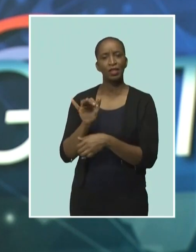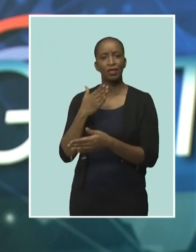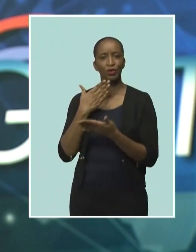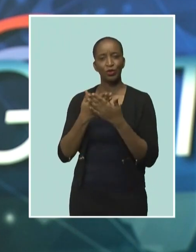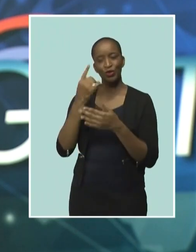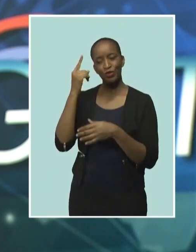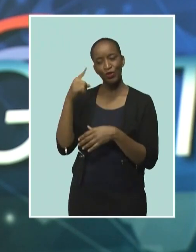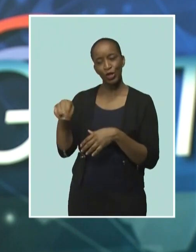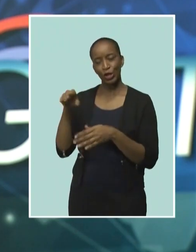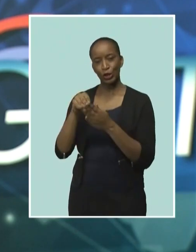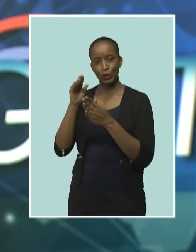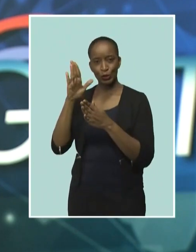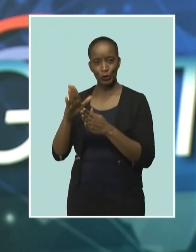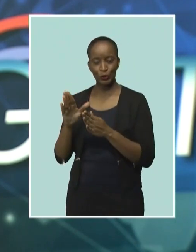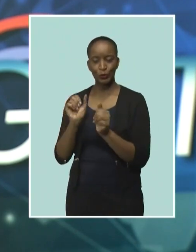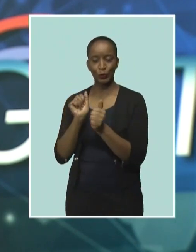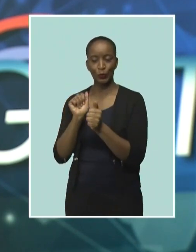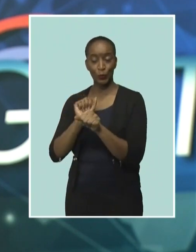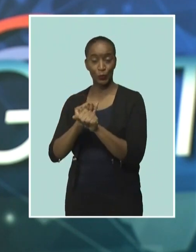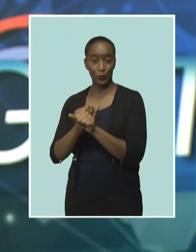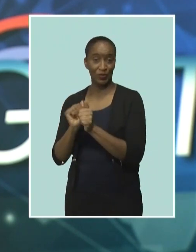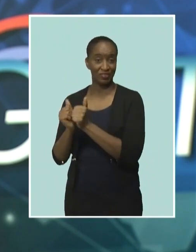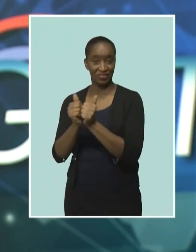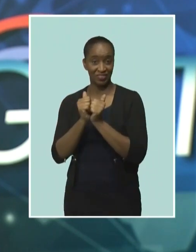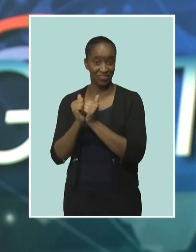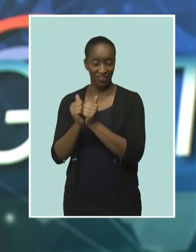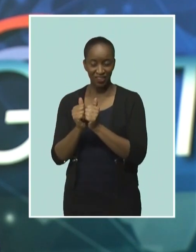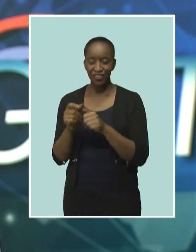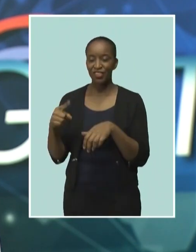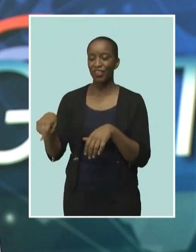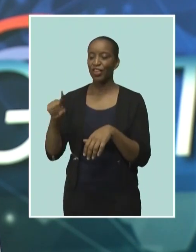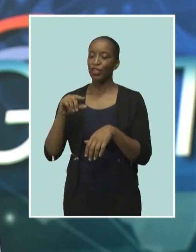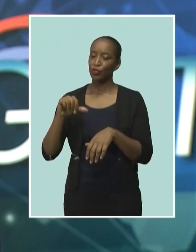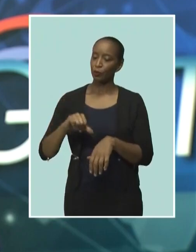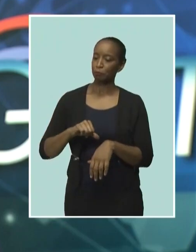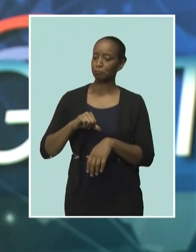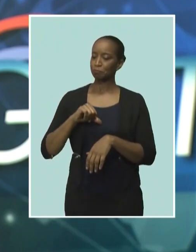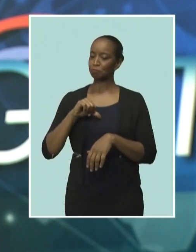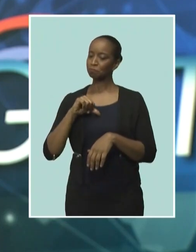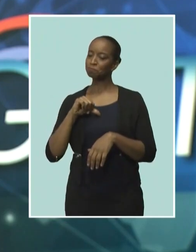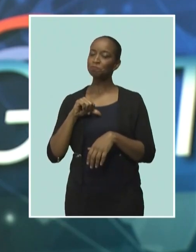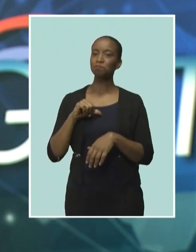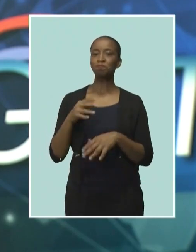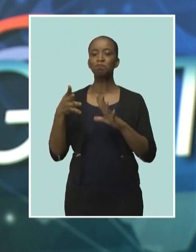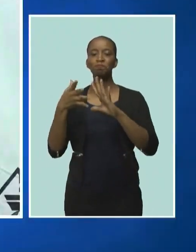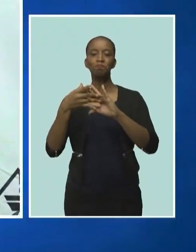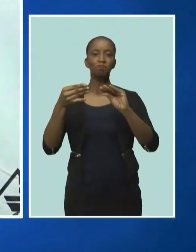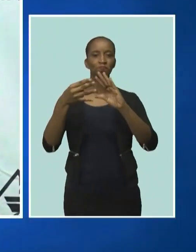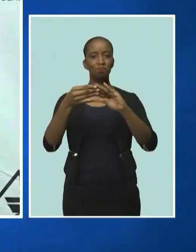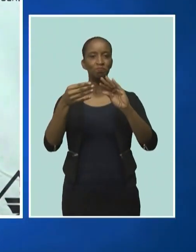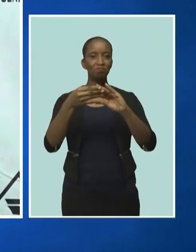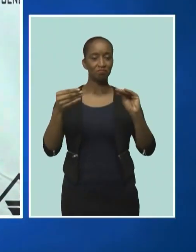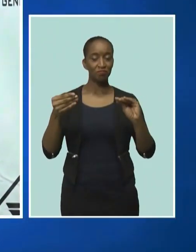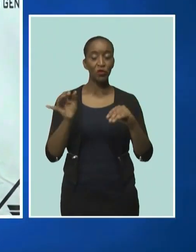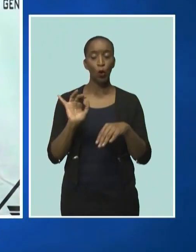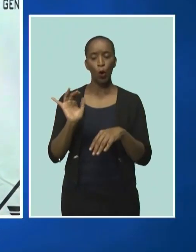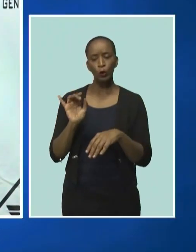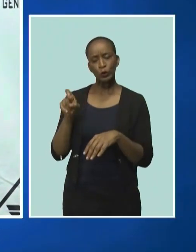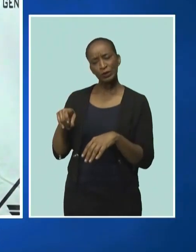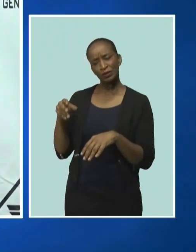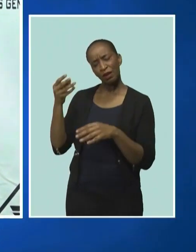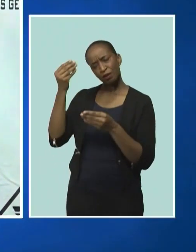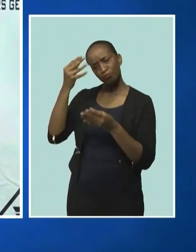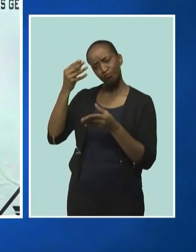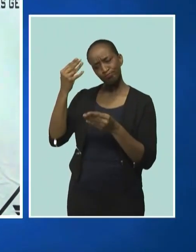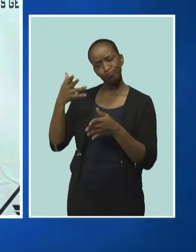also boosts students' confidence and research skills. It's a worthwhile event,